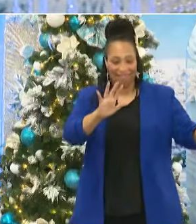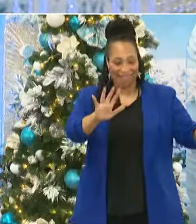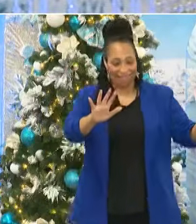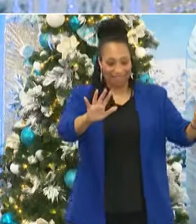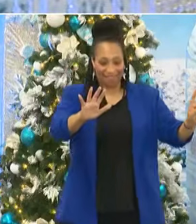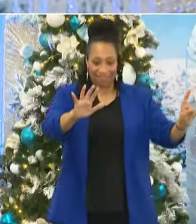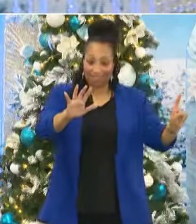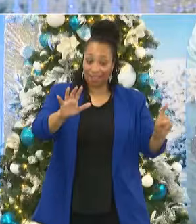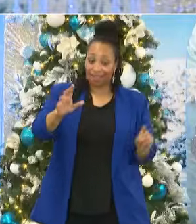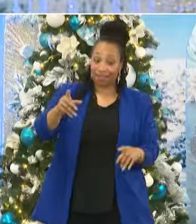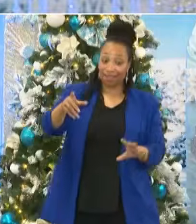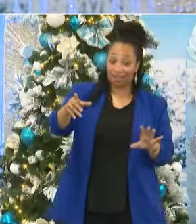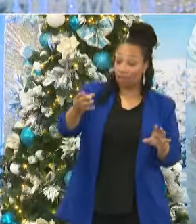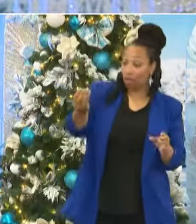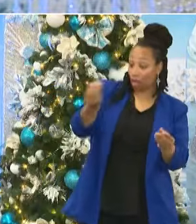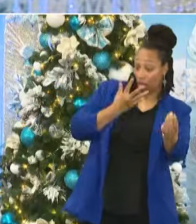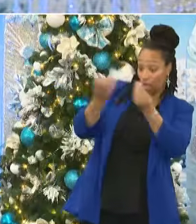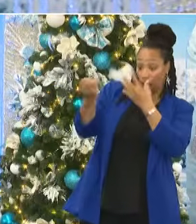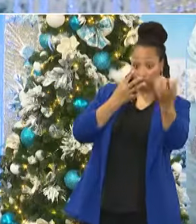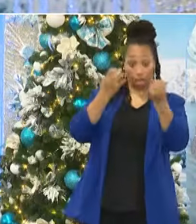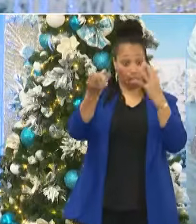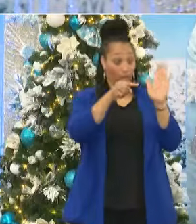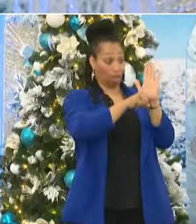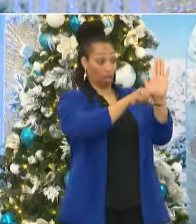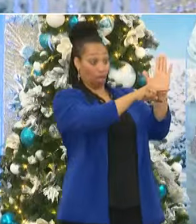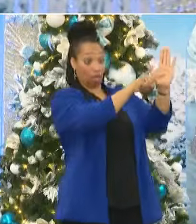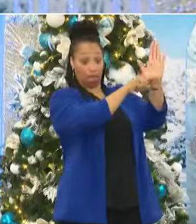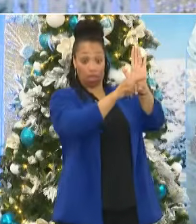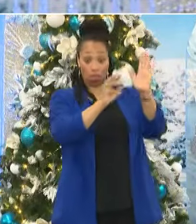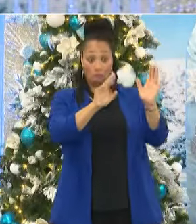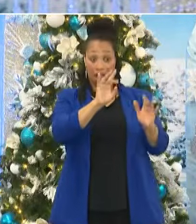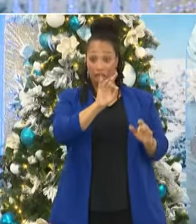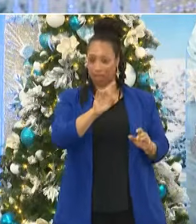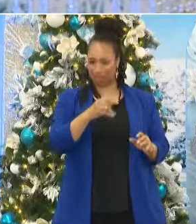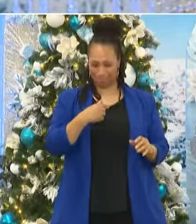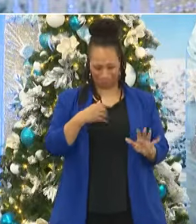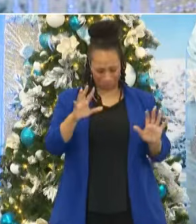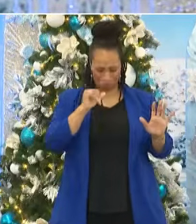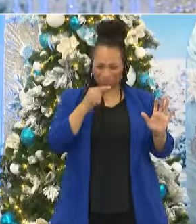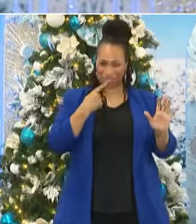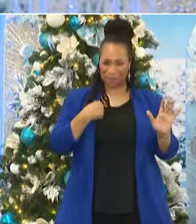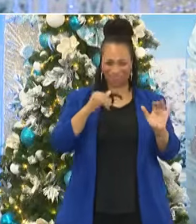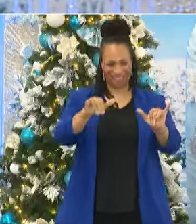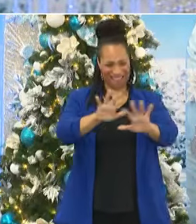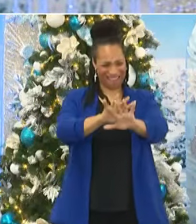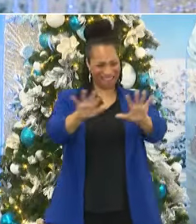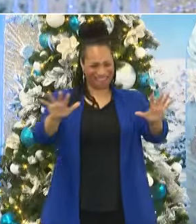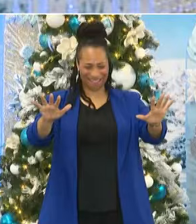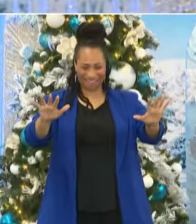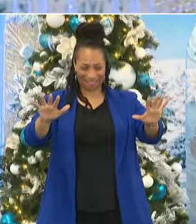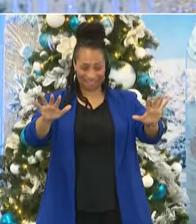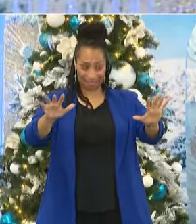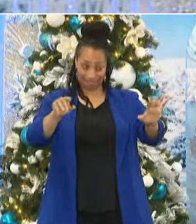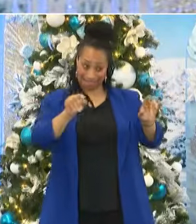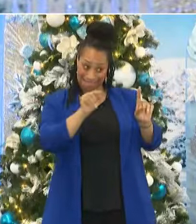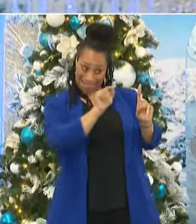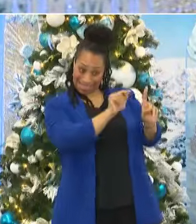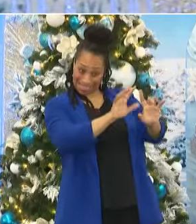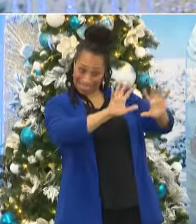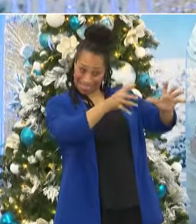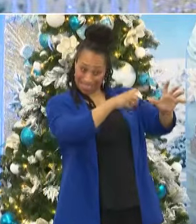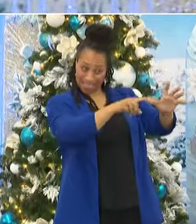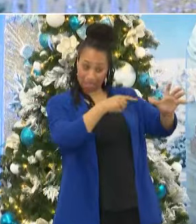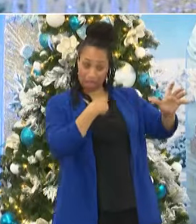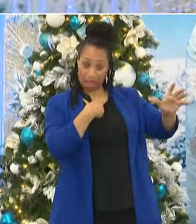say that about me. Not ever. And when I look back at a promise I made